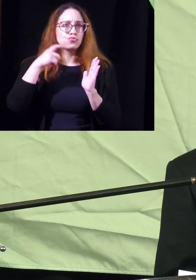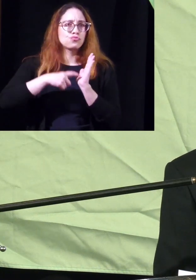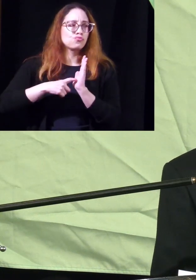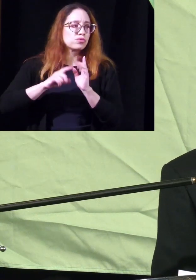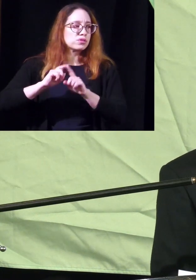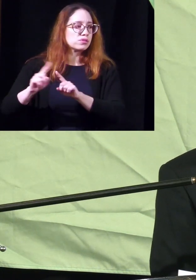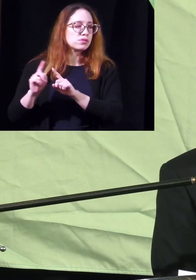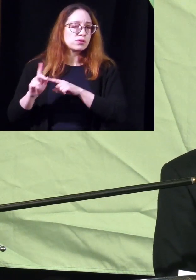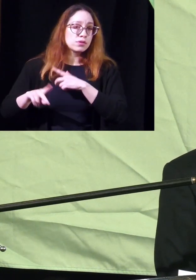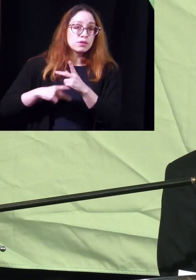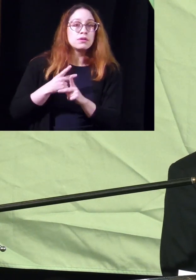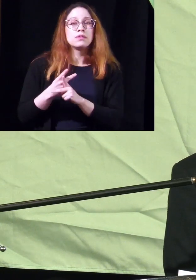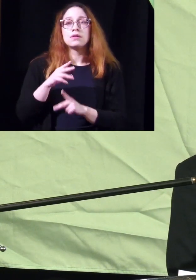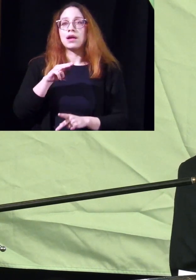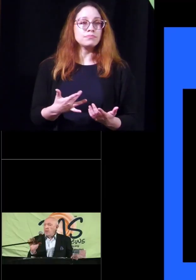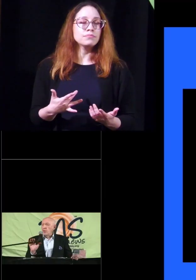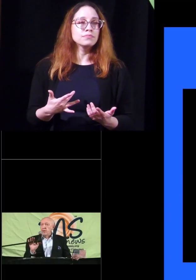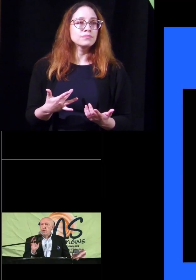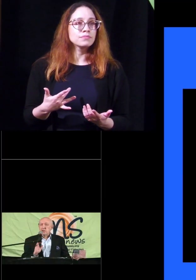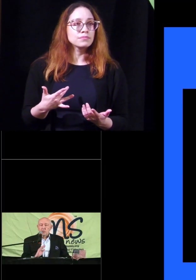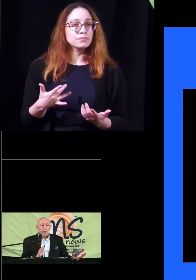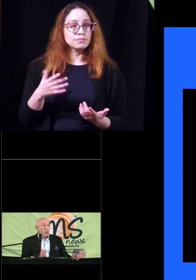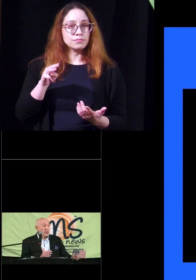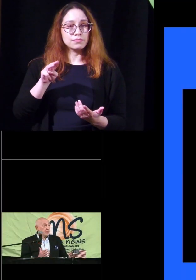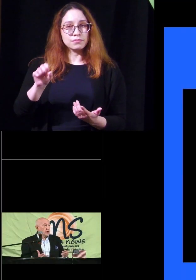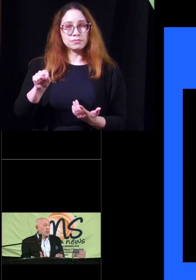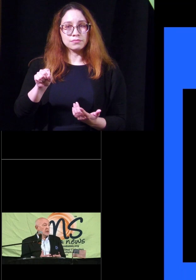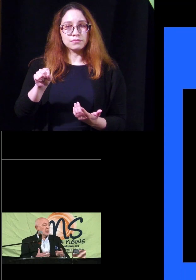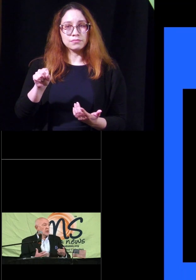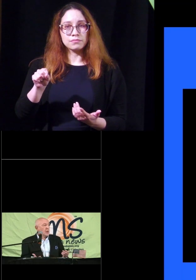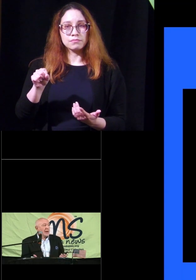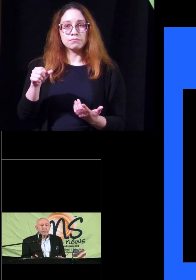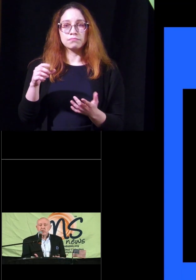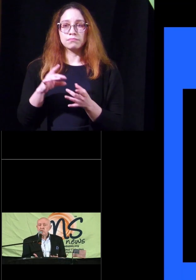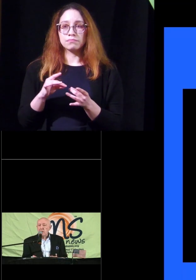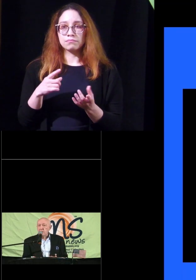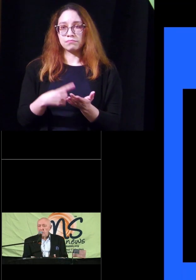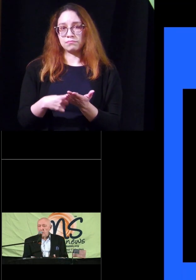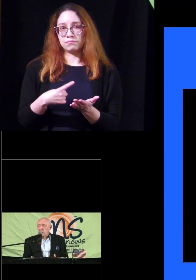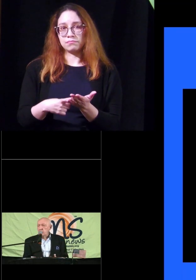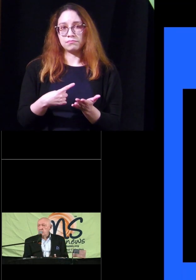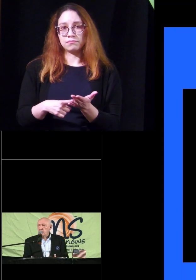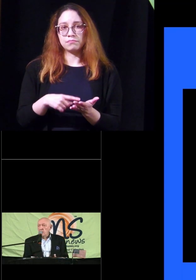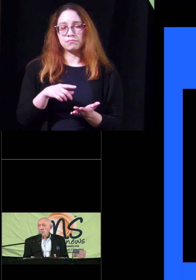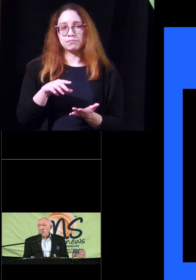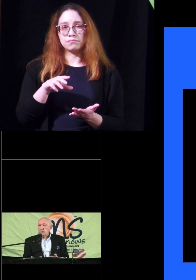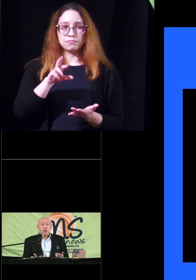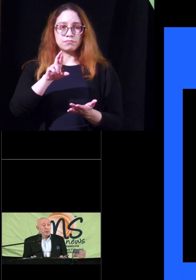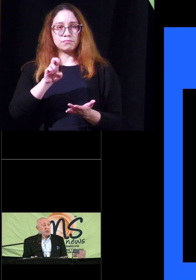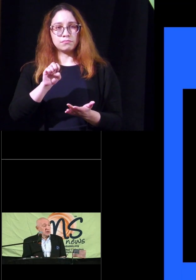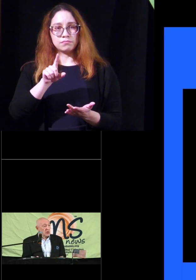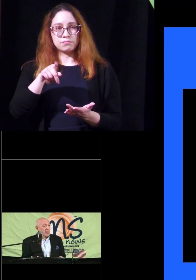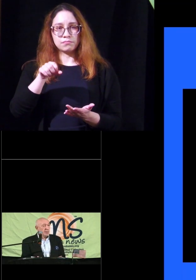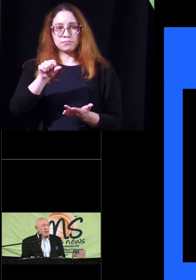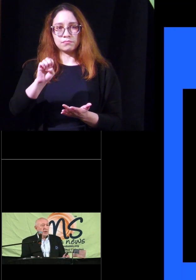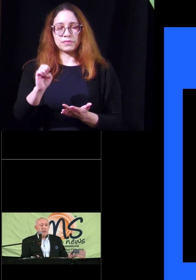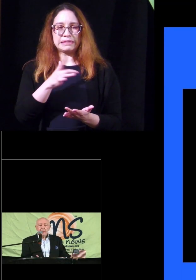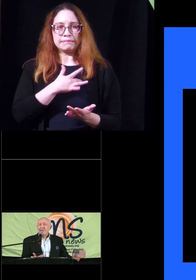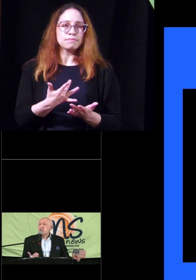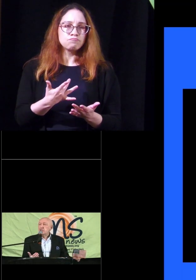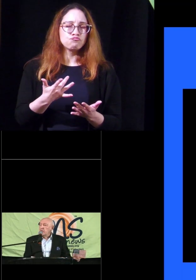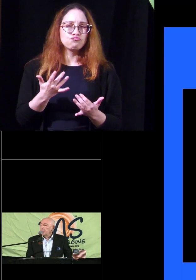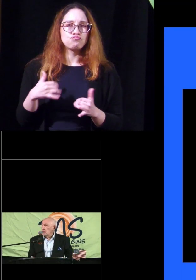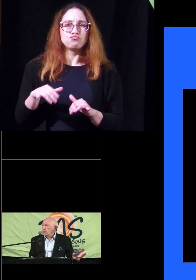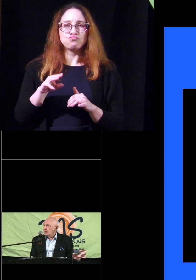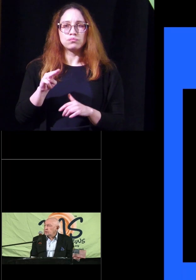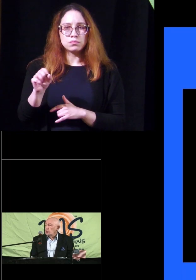the different types of MS. With MS, we have spoken about the relapsing type of MS as the commonest type,